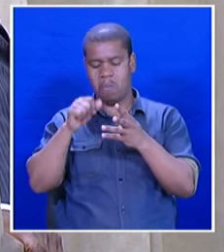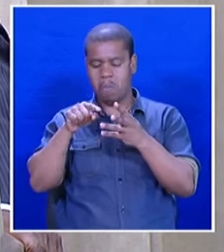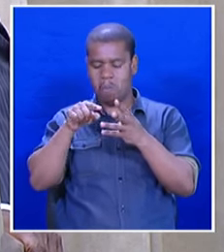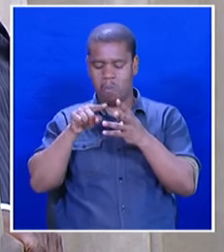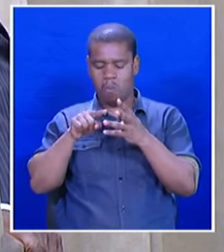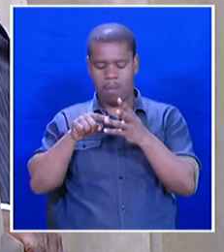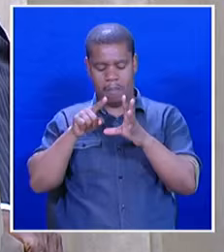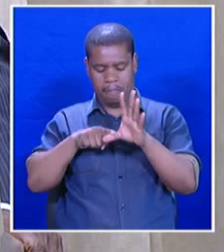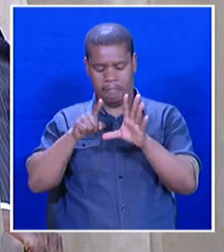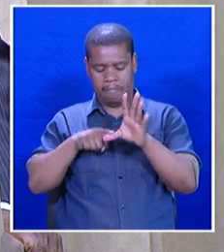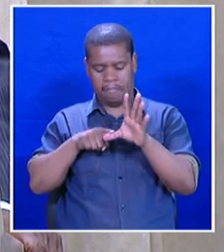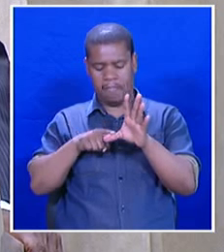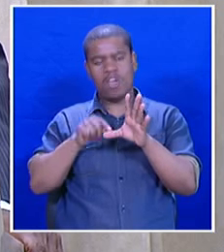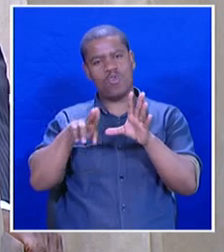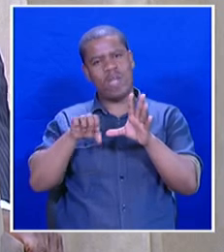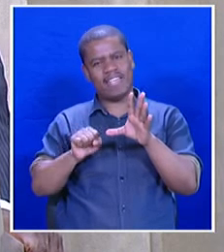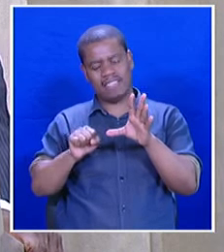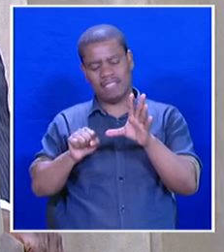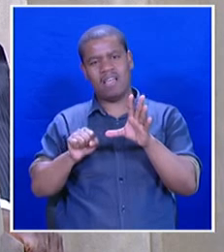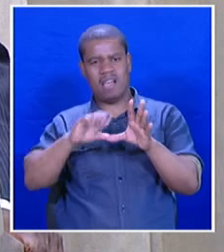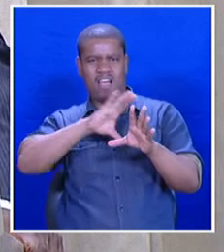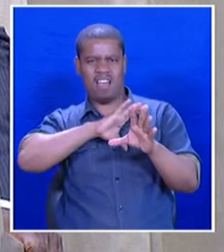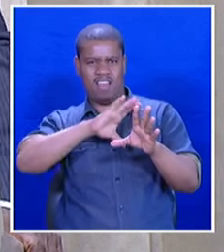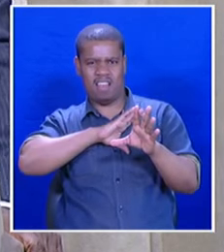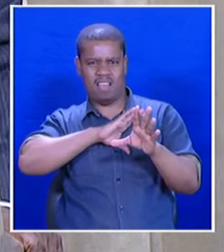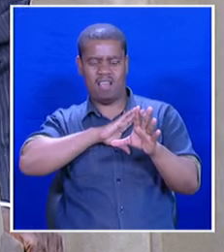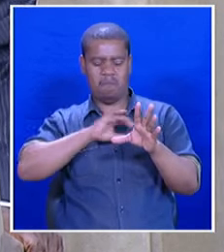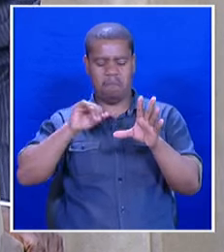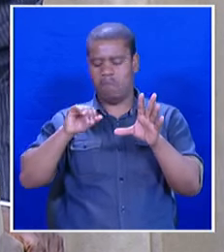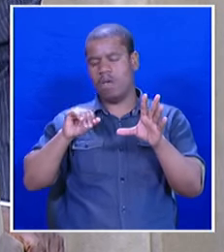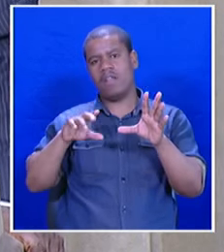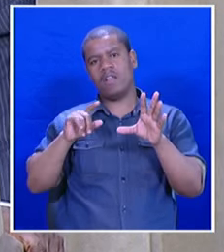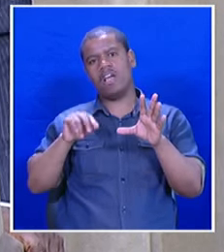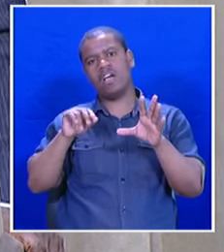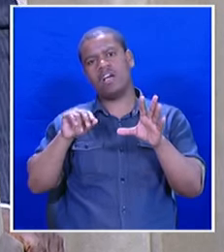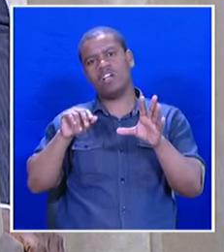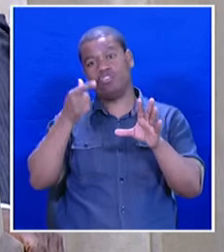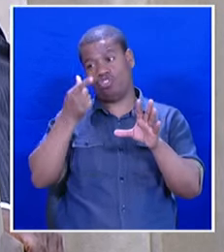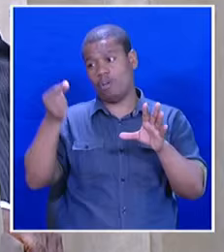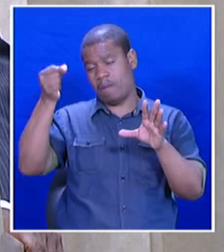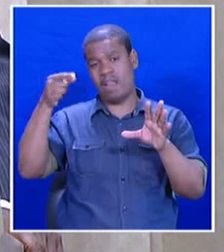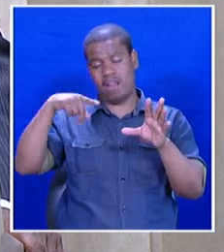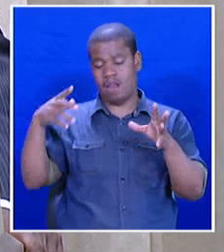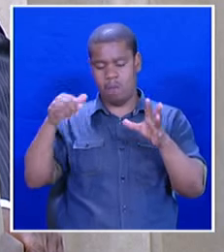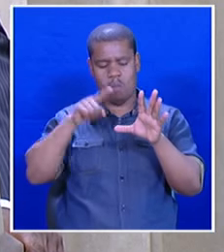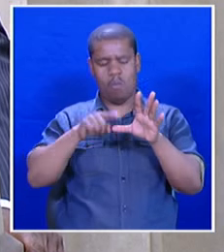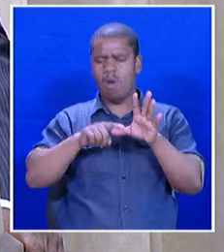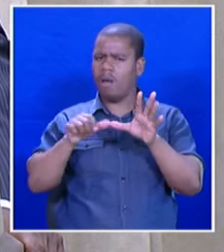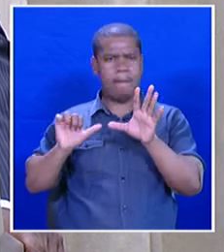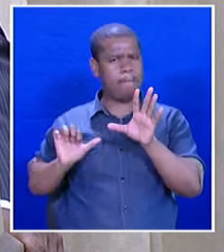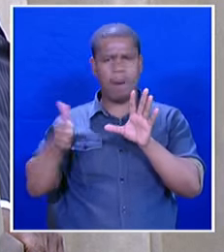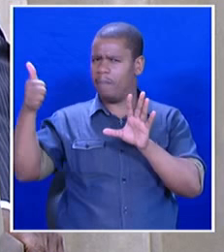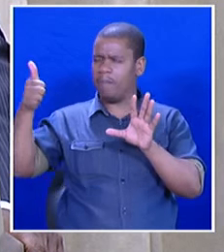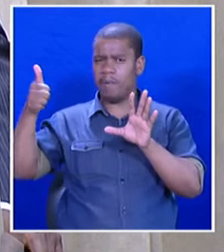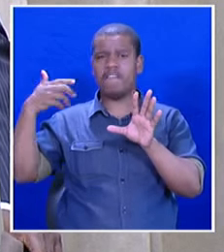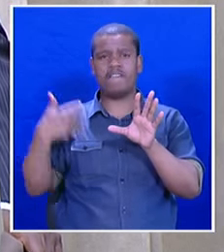Canada, and Japan is at an advanced stage. The governance of the Nuclear Energy